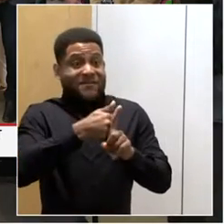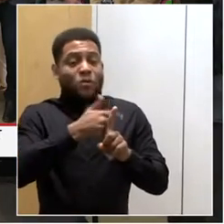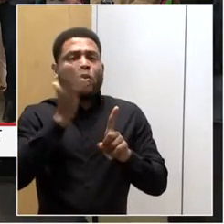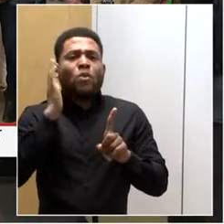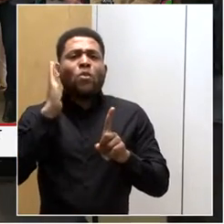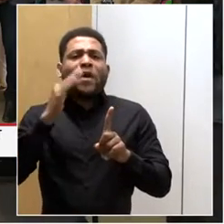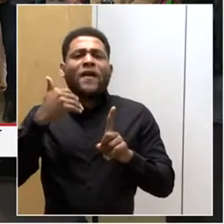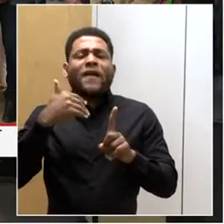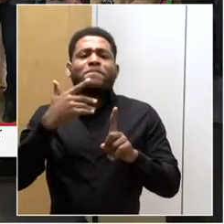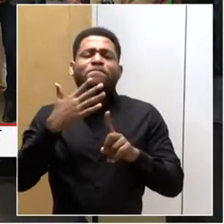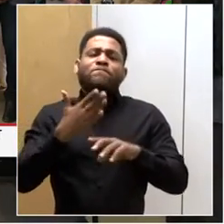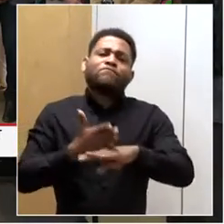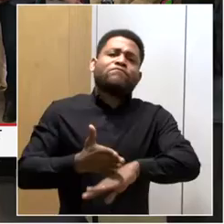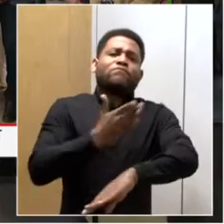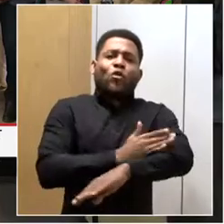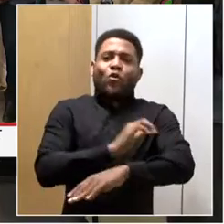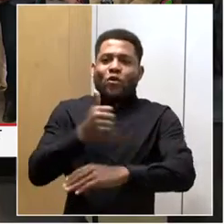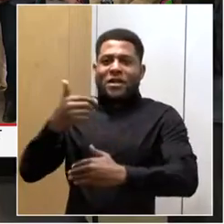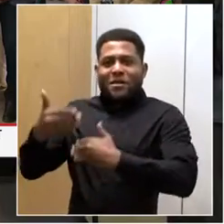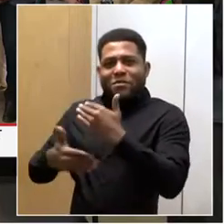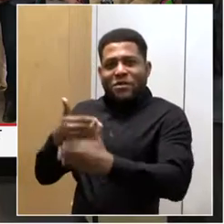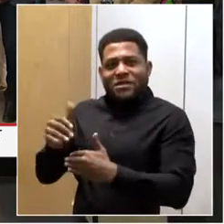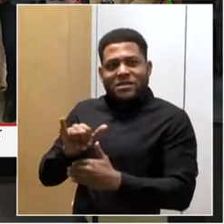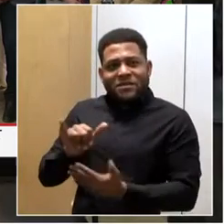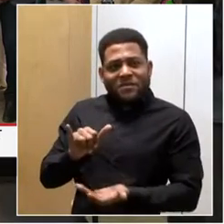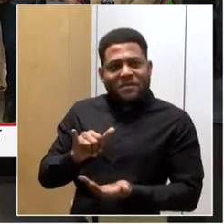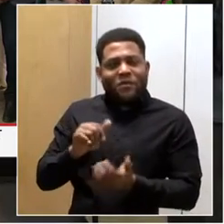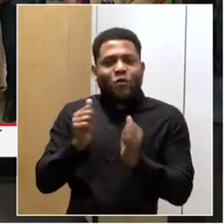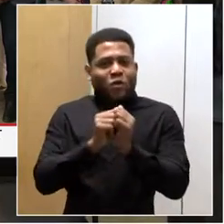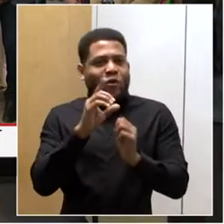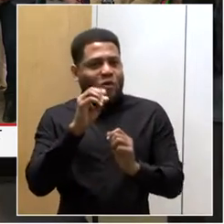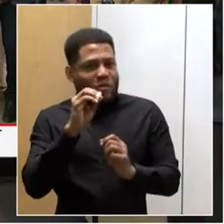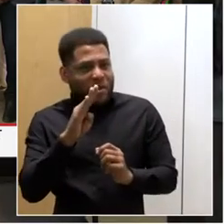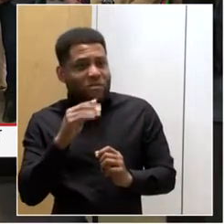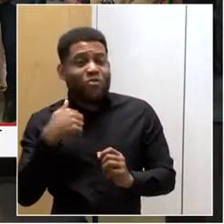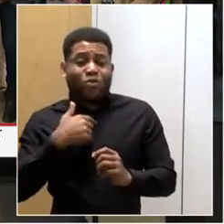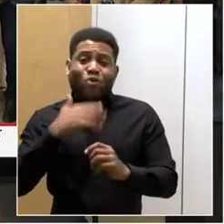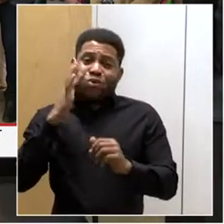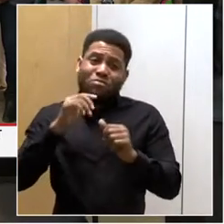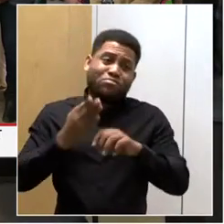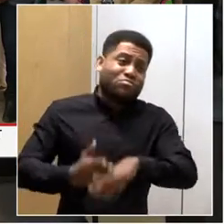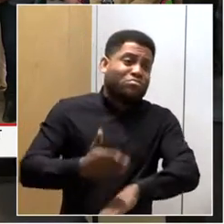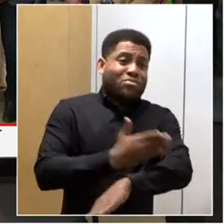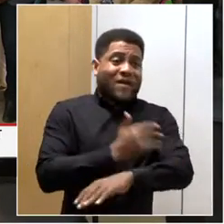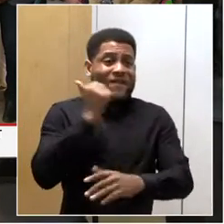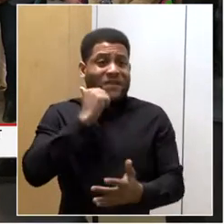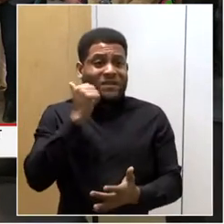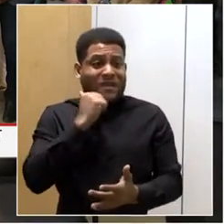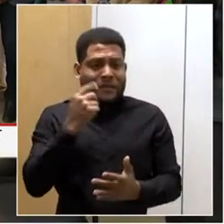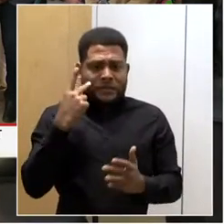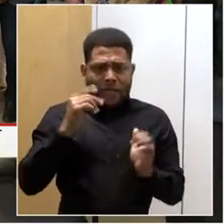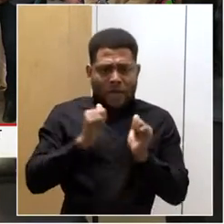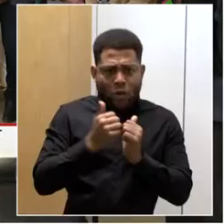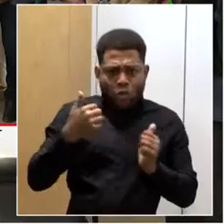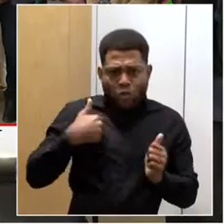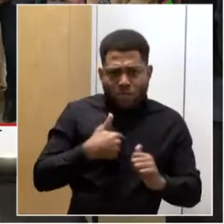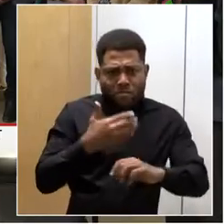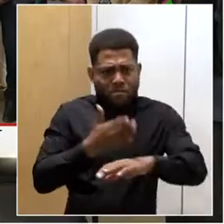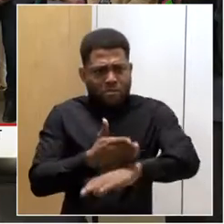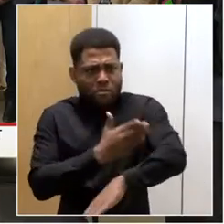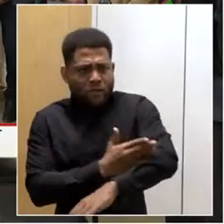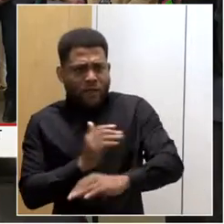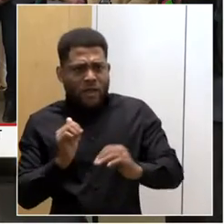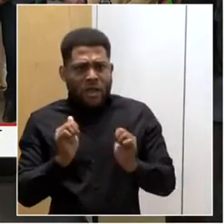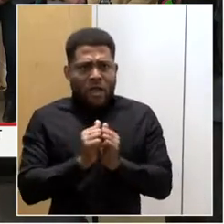other processes that we have at DOB, which is something we're doing every day as an agency to look for how to improve and how to make us